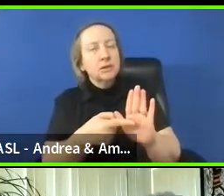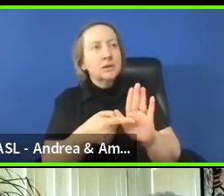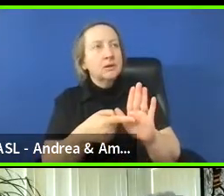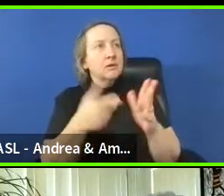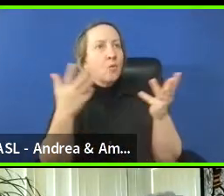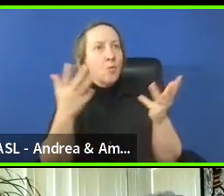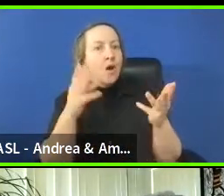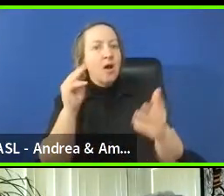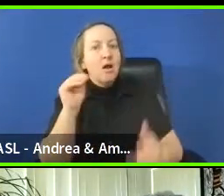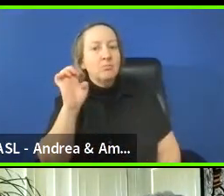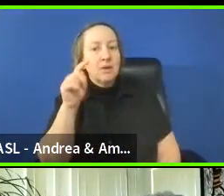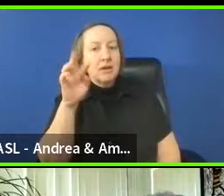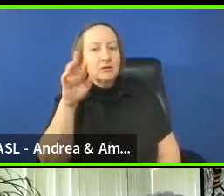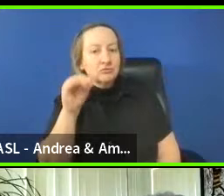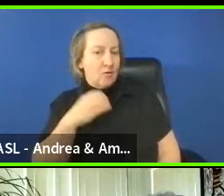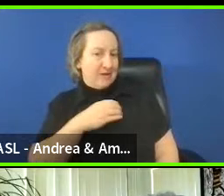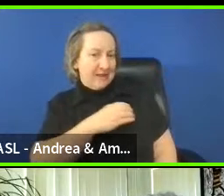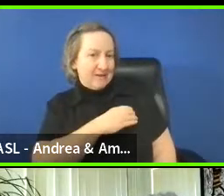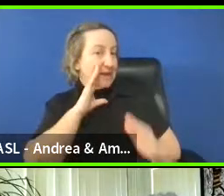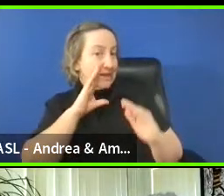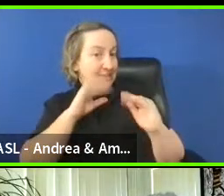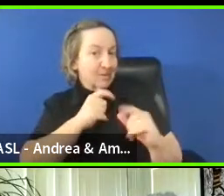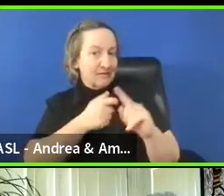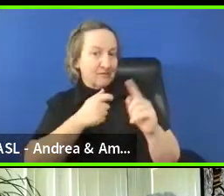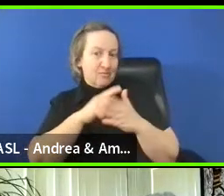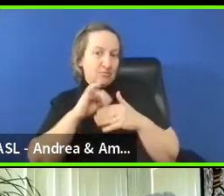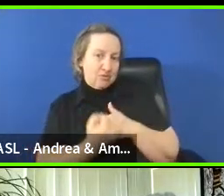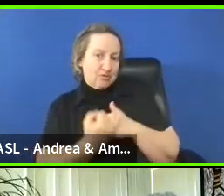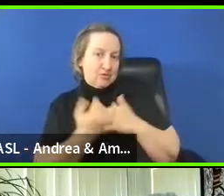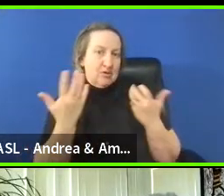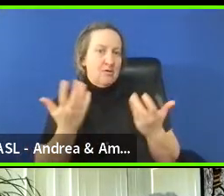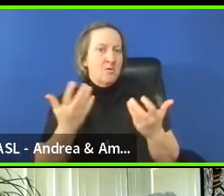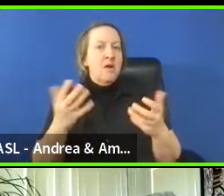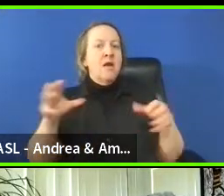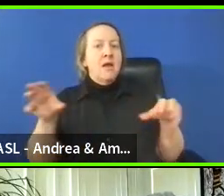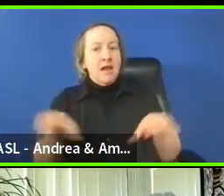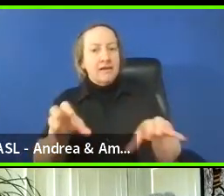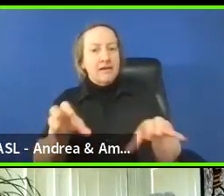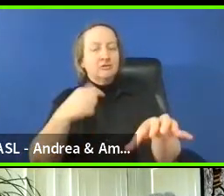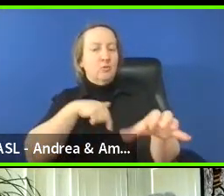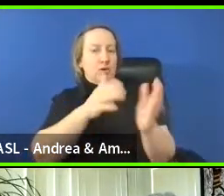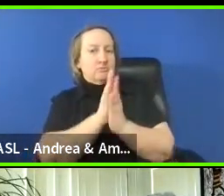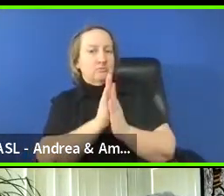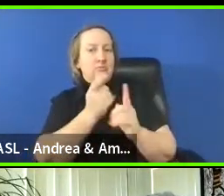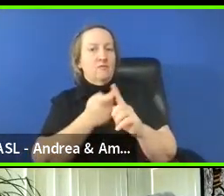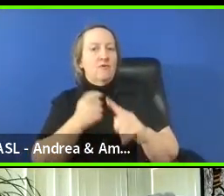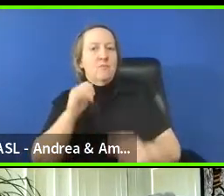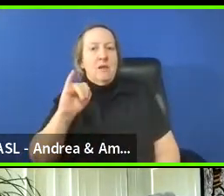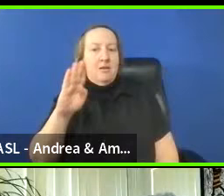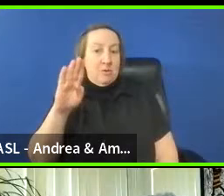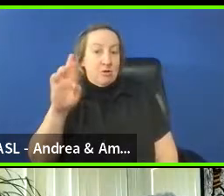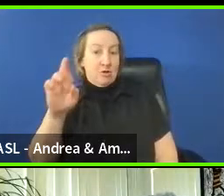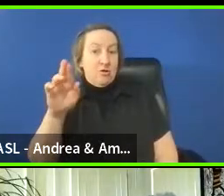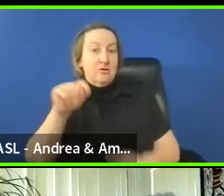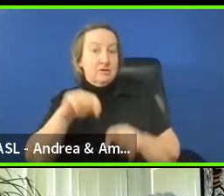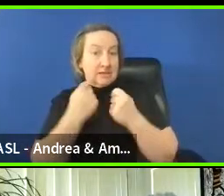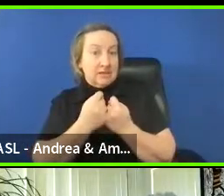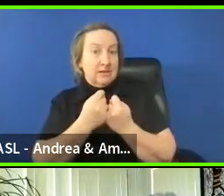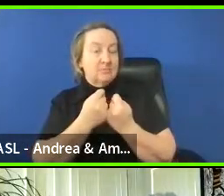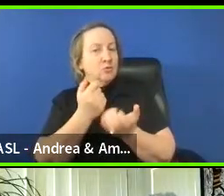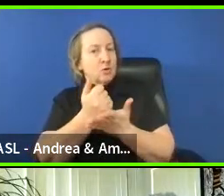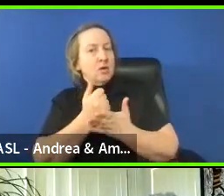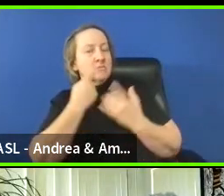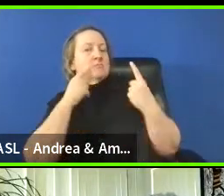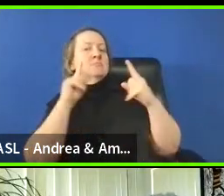what the Metro Council expects from the project and the actions that we are requesting from the IBR team in order to achieve those outcomes.